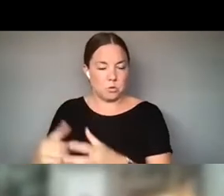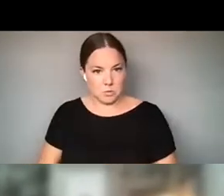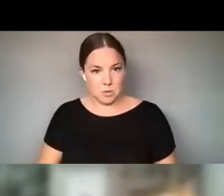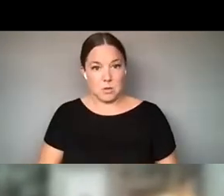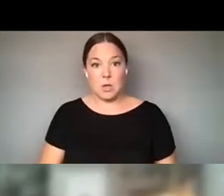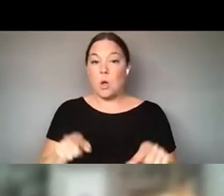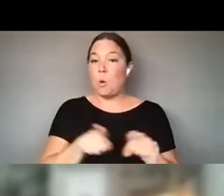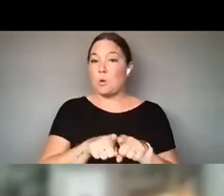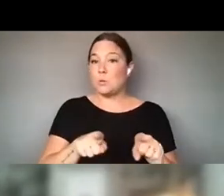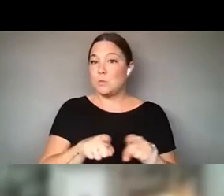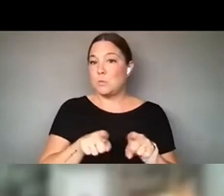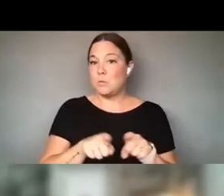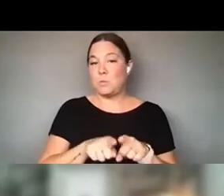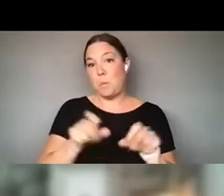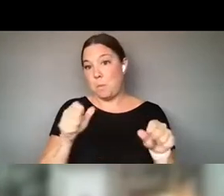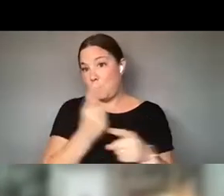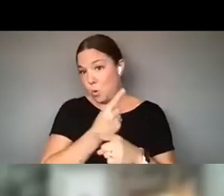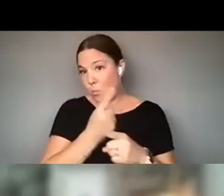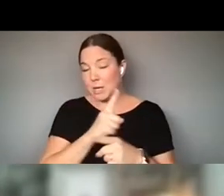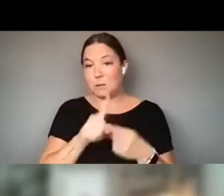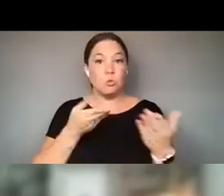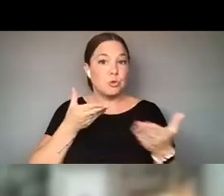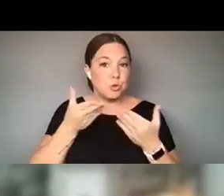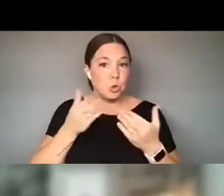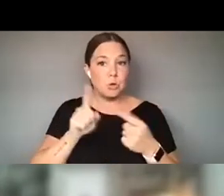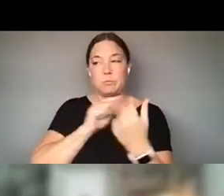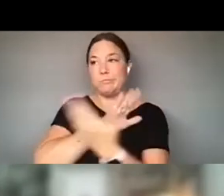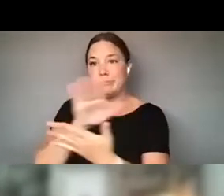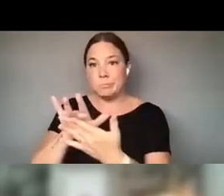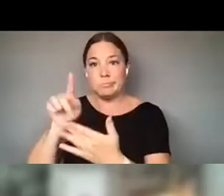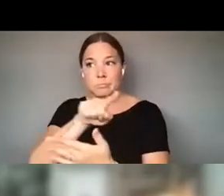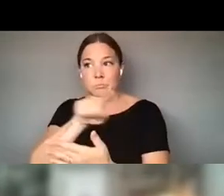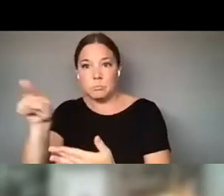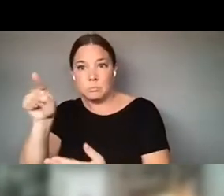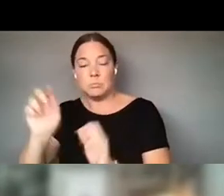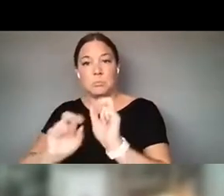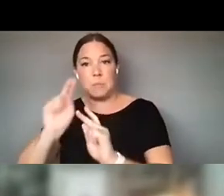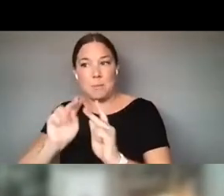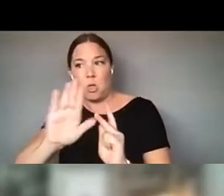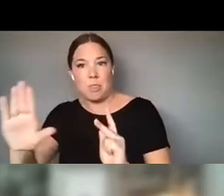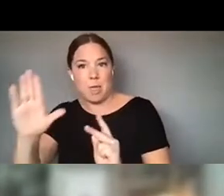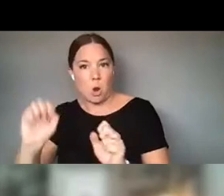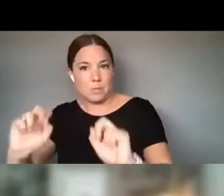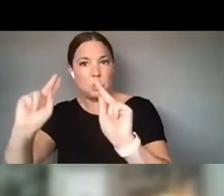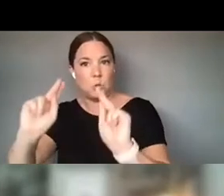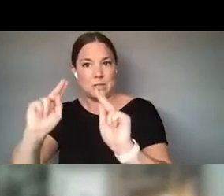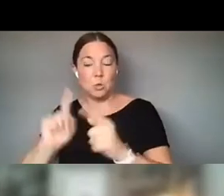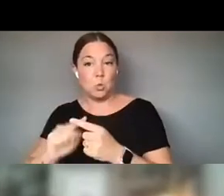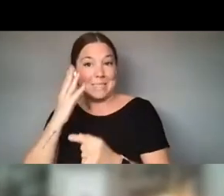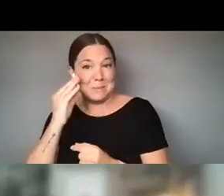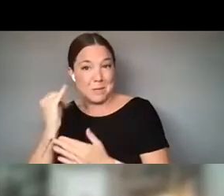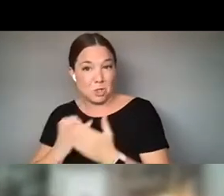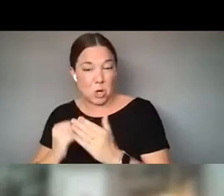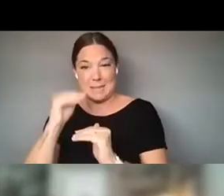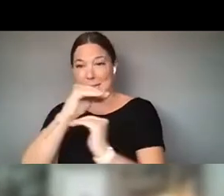the potential to serve and or reach individuals whose opportunities to experience the arts are limited by ethnicity,